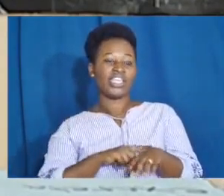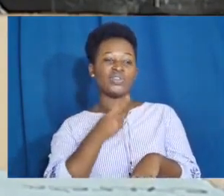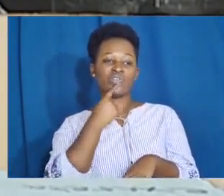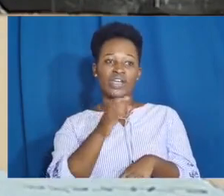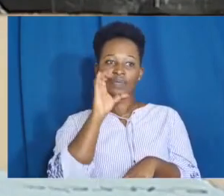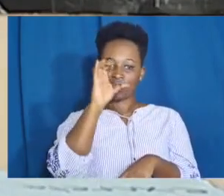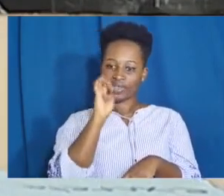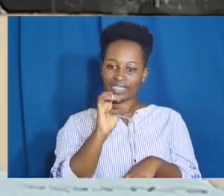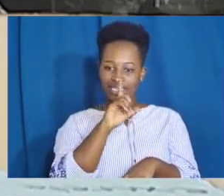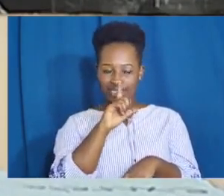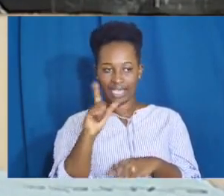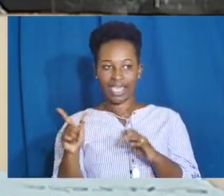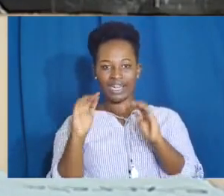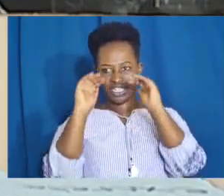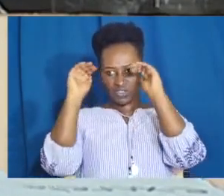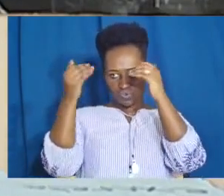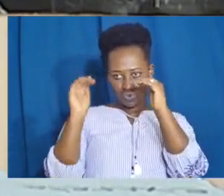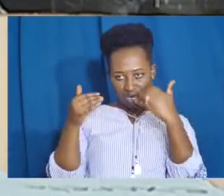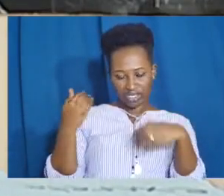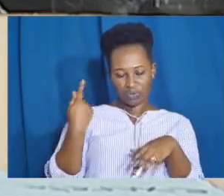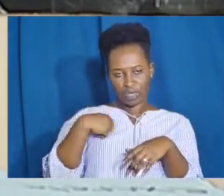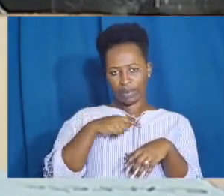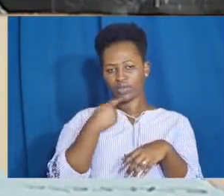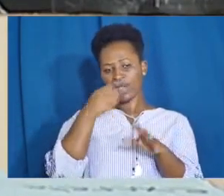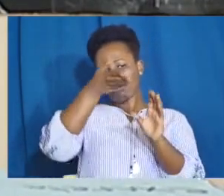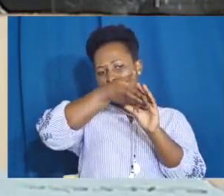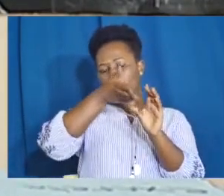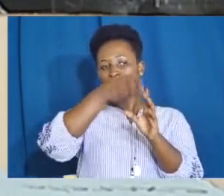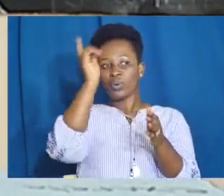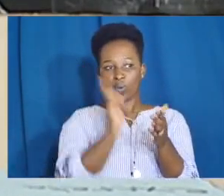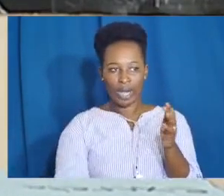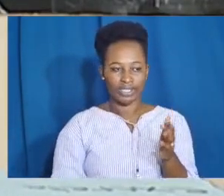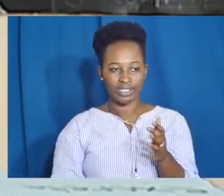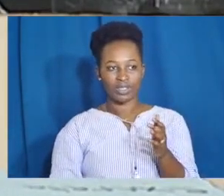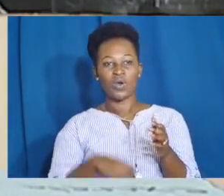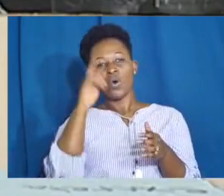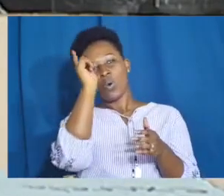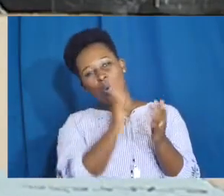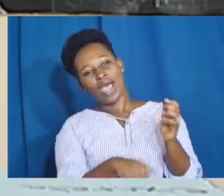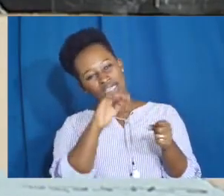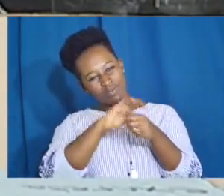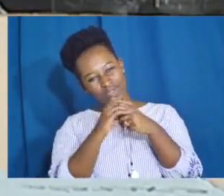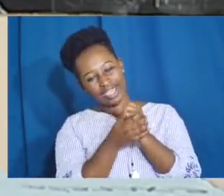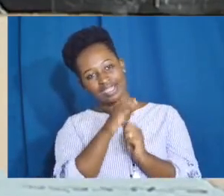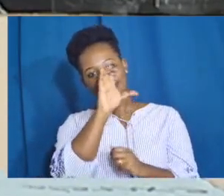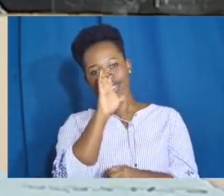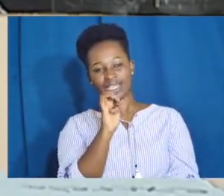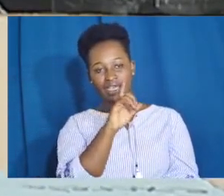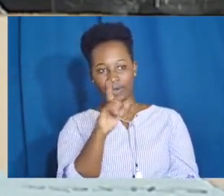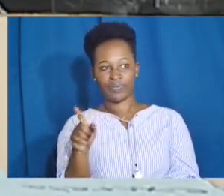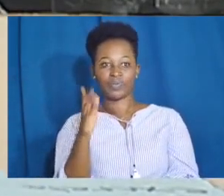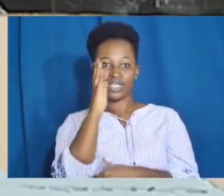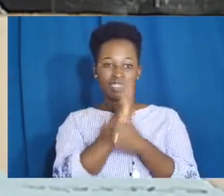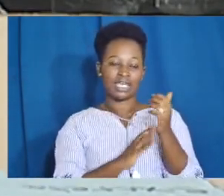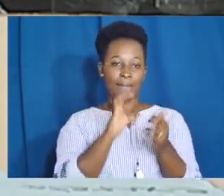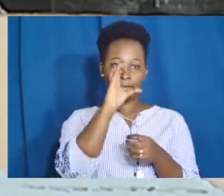structure, we mean components of the cell. We mean what makes the cell. There are some